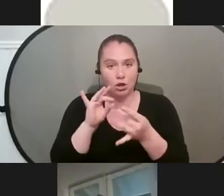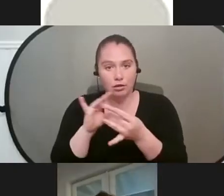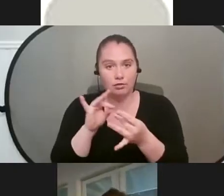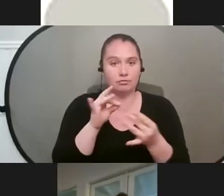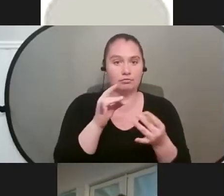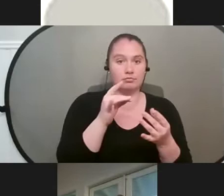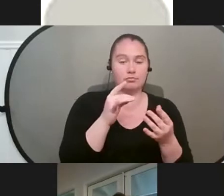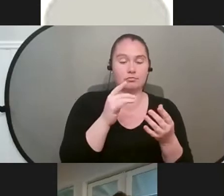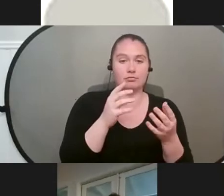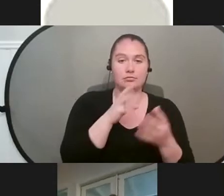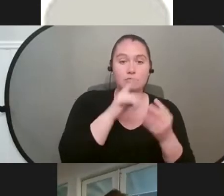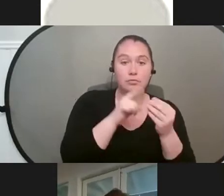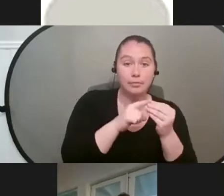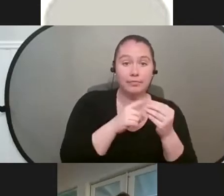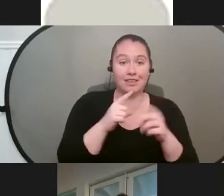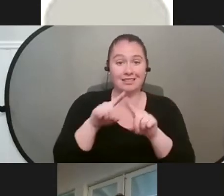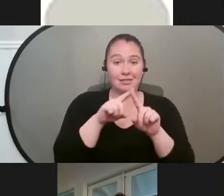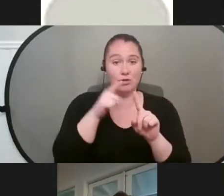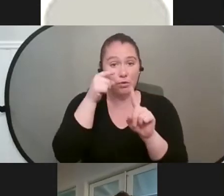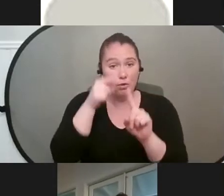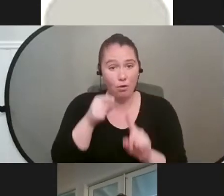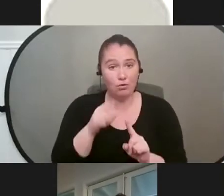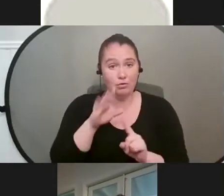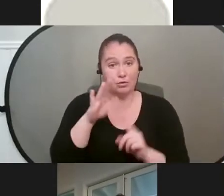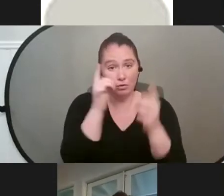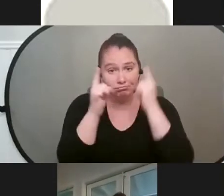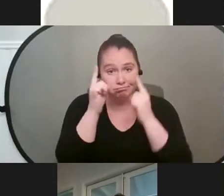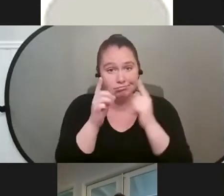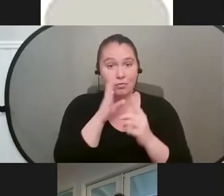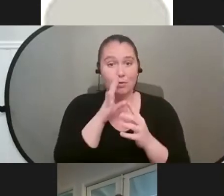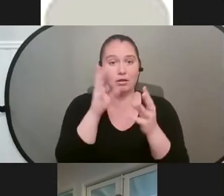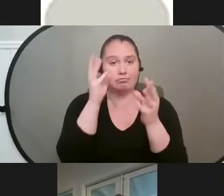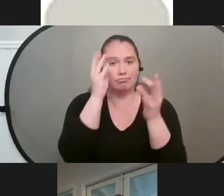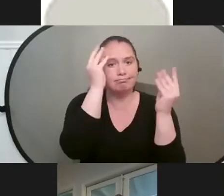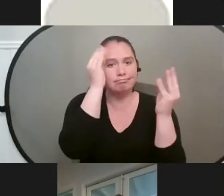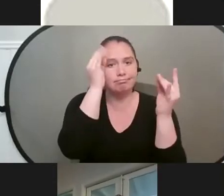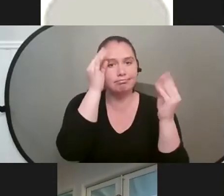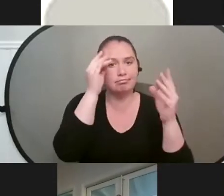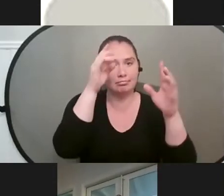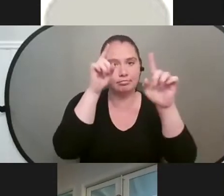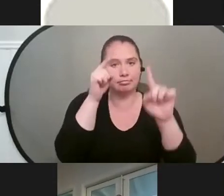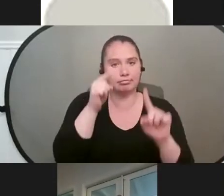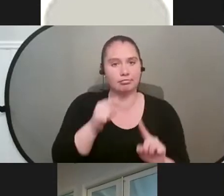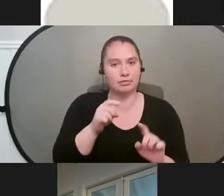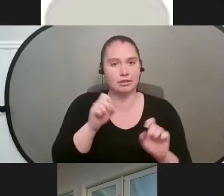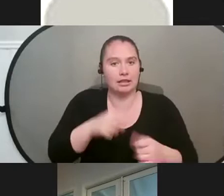the goals and initial thoughts, and we can kind of go goal by goal as well.